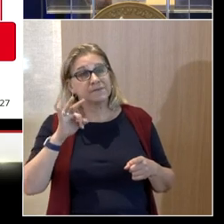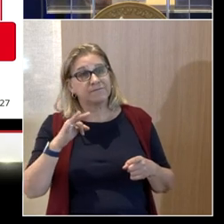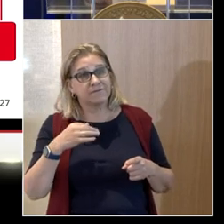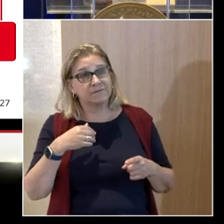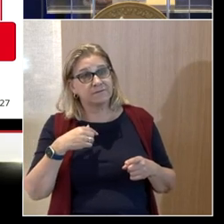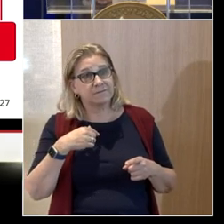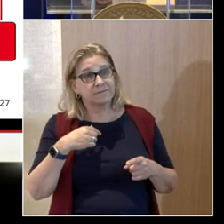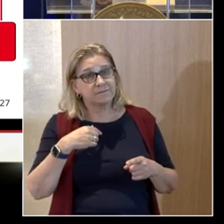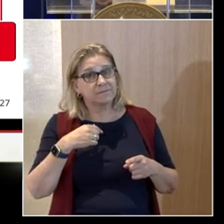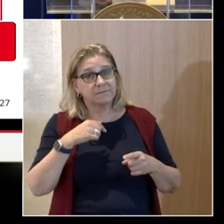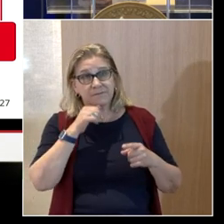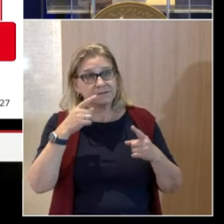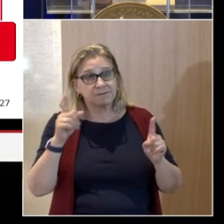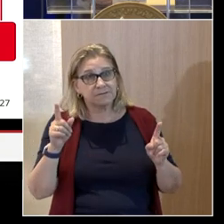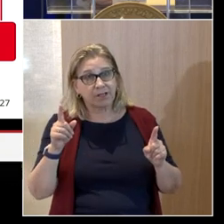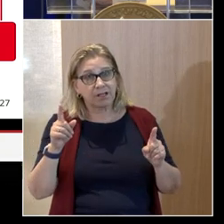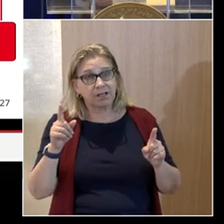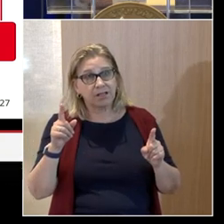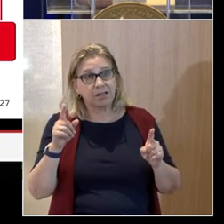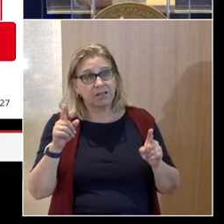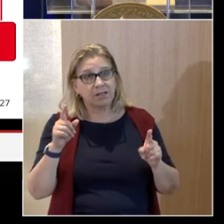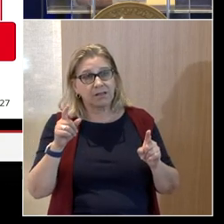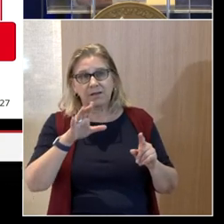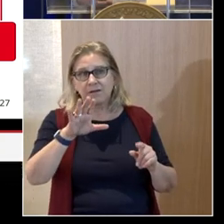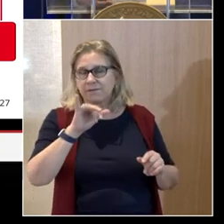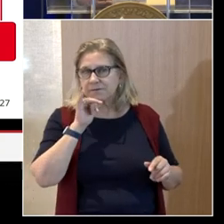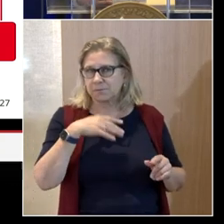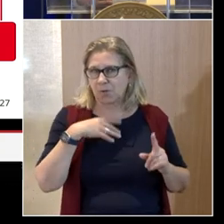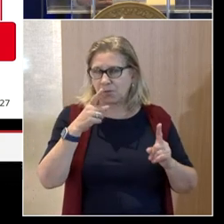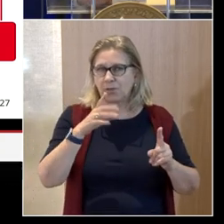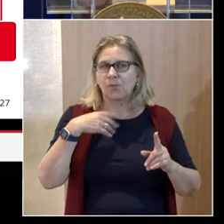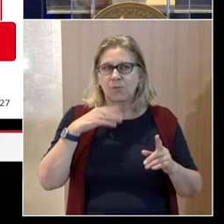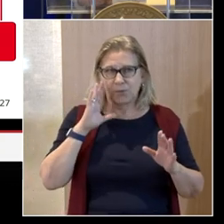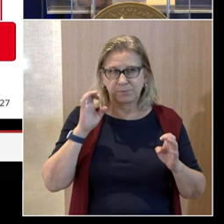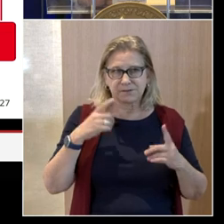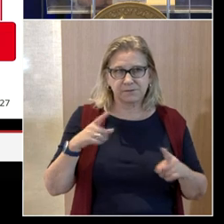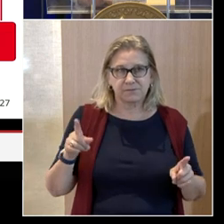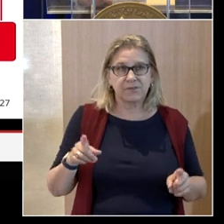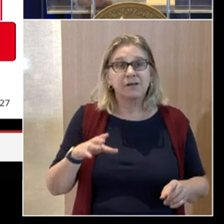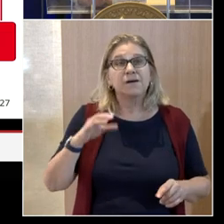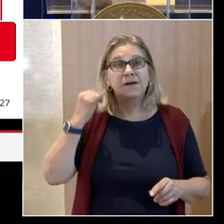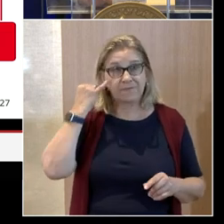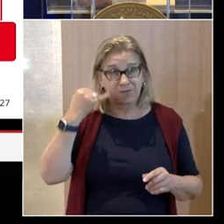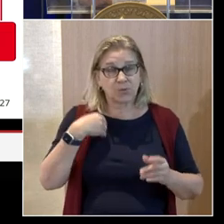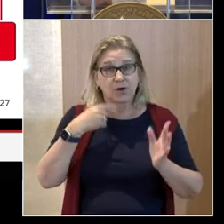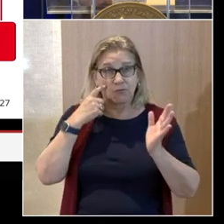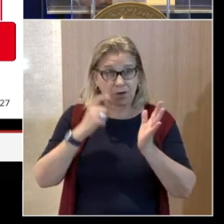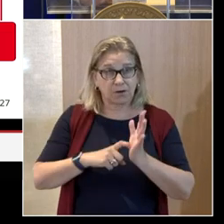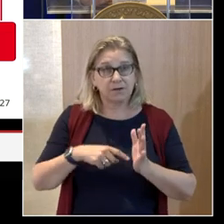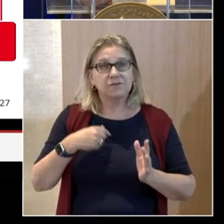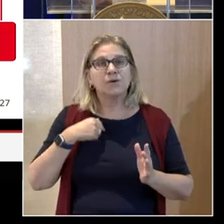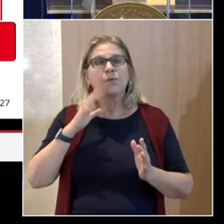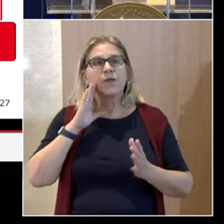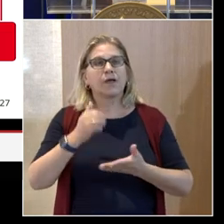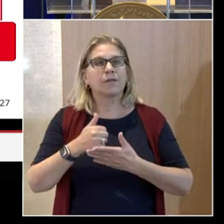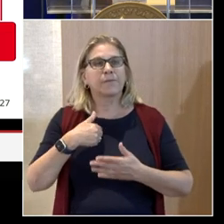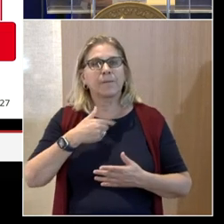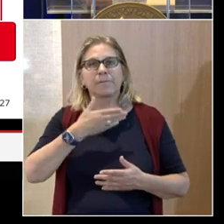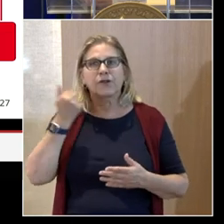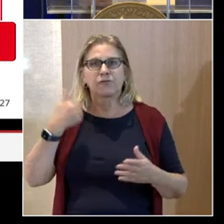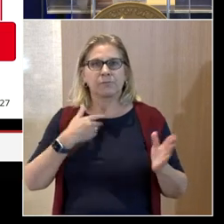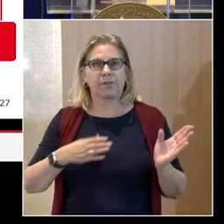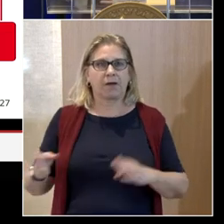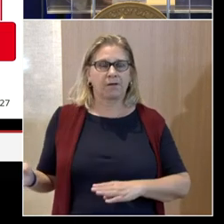And that's not our hope, but our hope is that when that really gives us the ability to measure the impact of our actions going forward. And so as we think